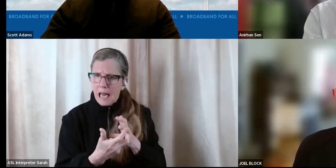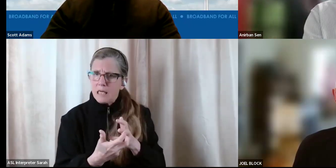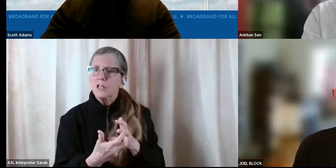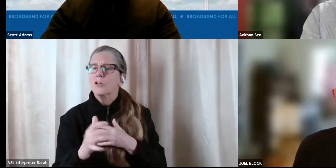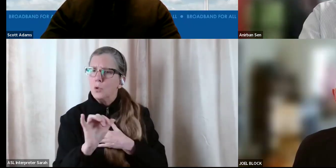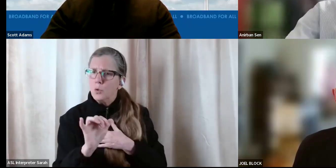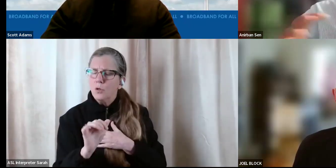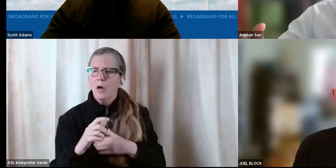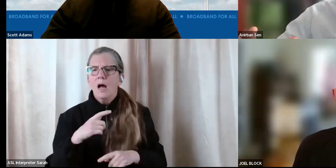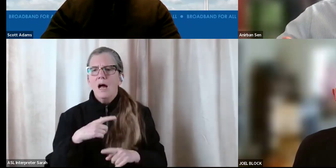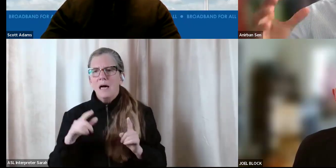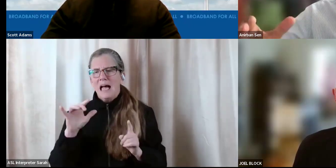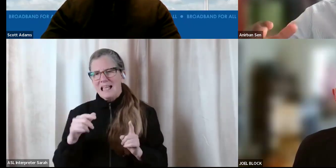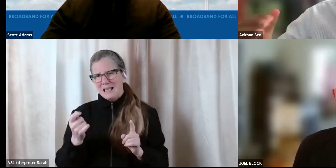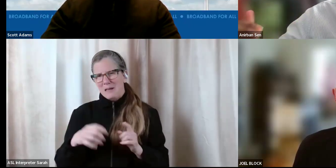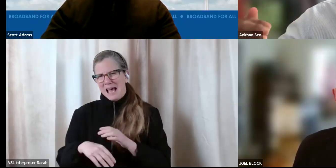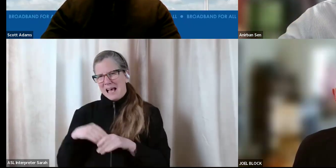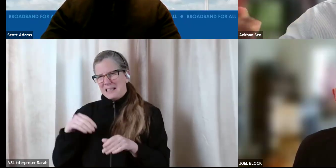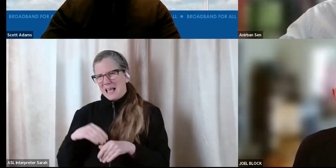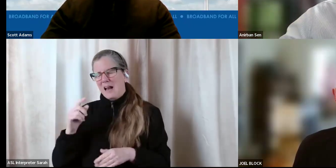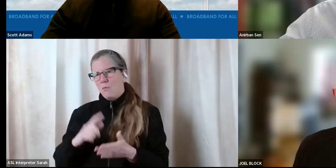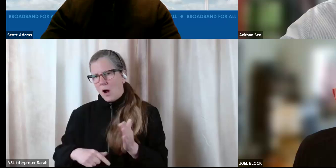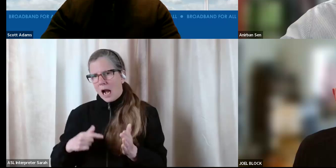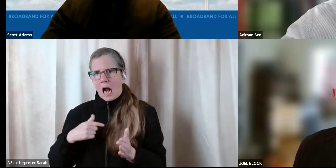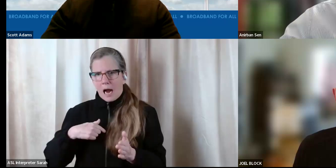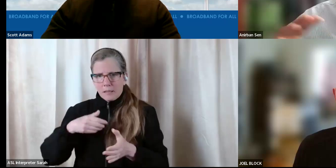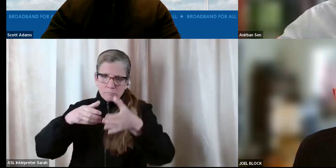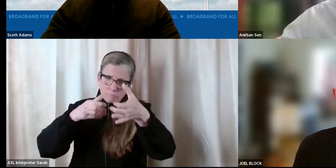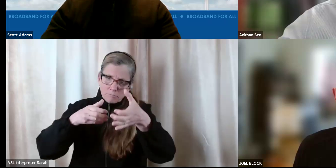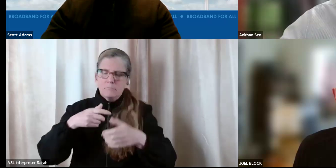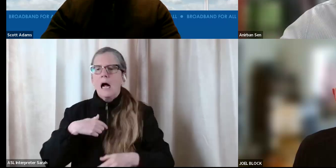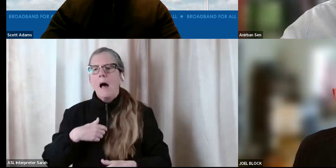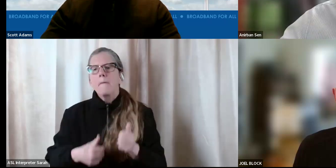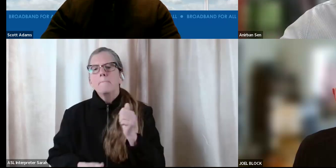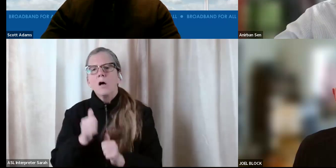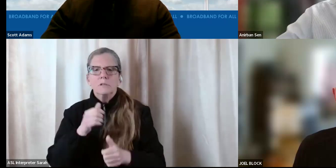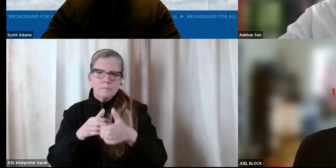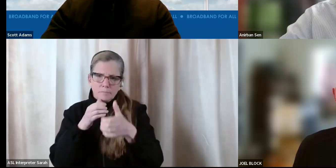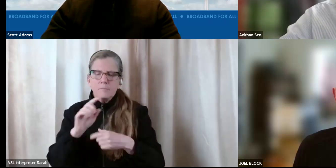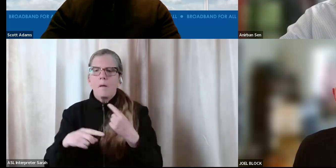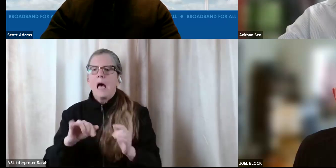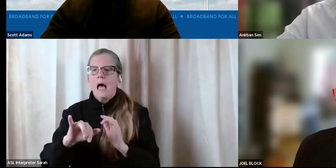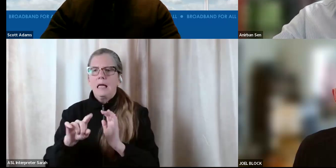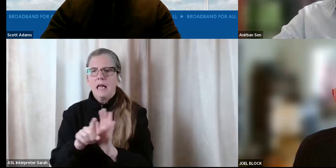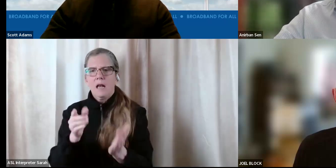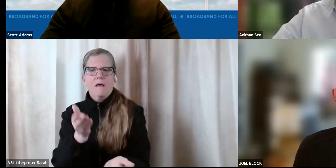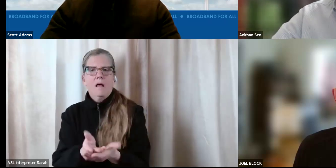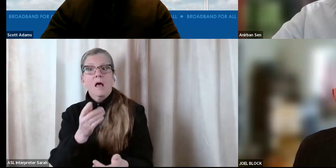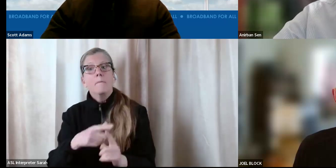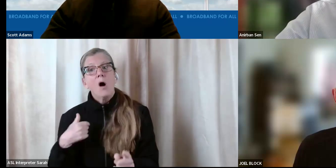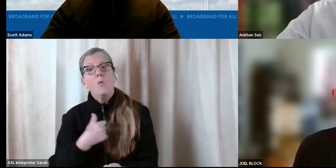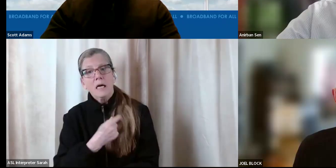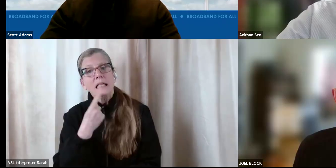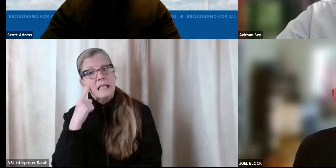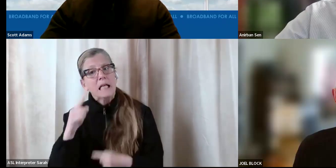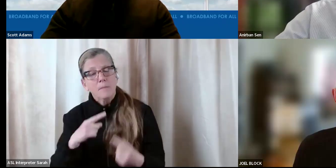little bit outside of my scope, because my scope is essentially just on the identity verification, but absolutely we're thinking about those things.